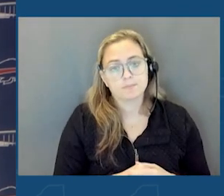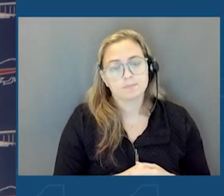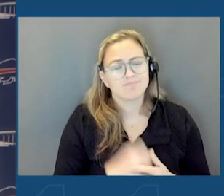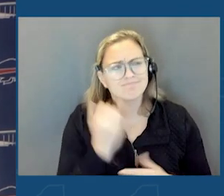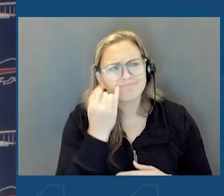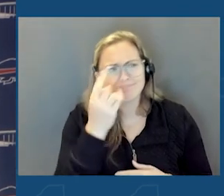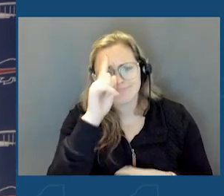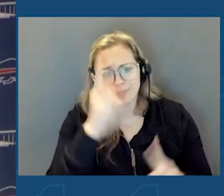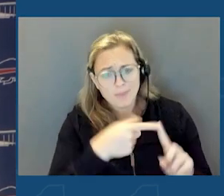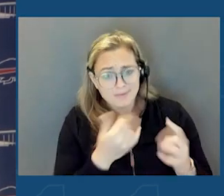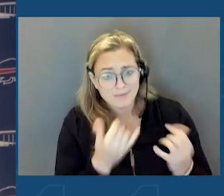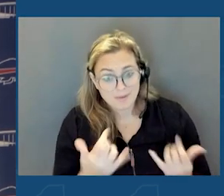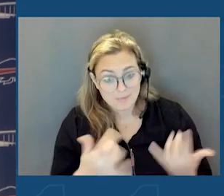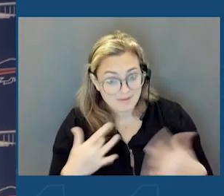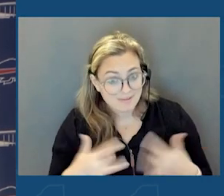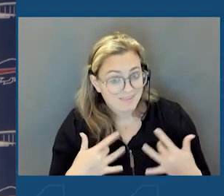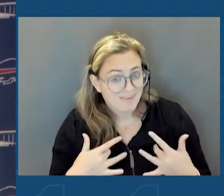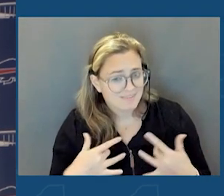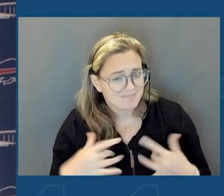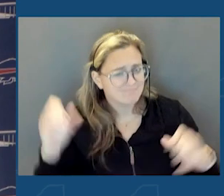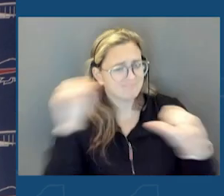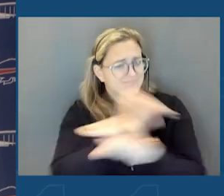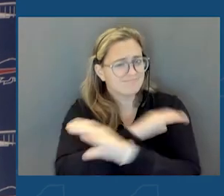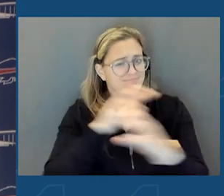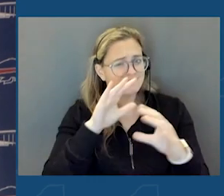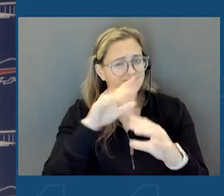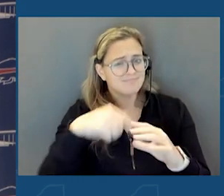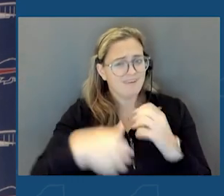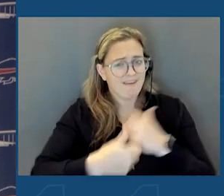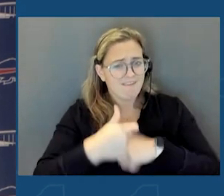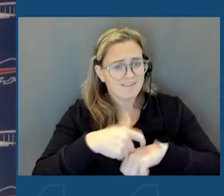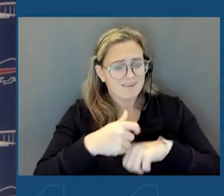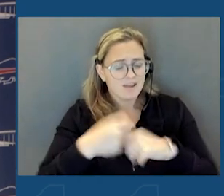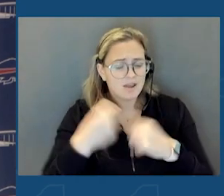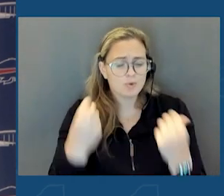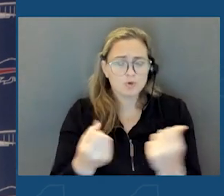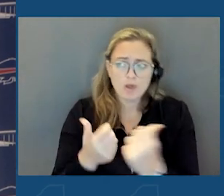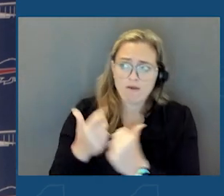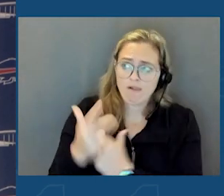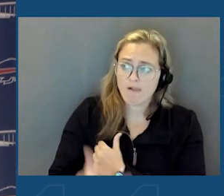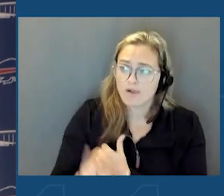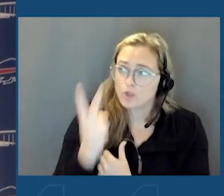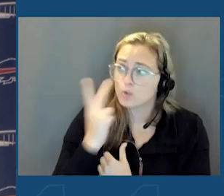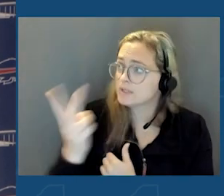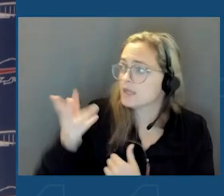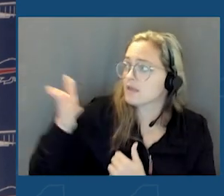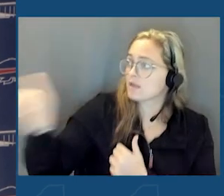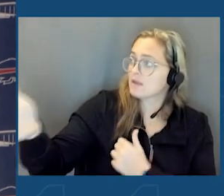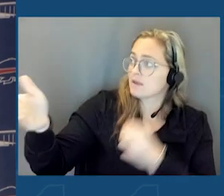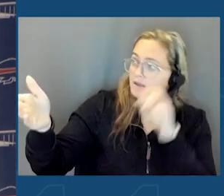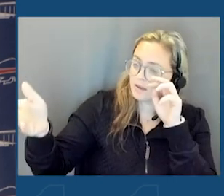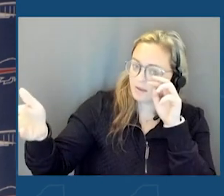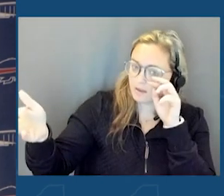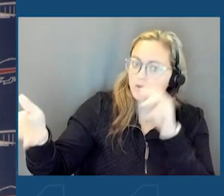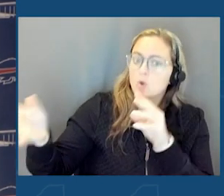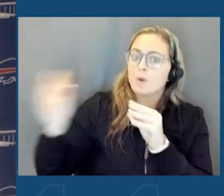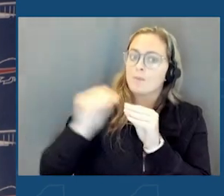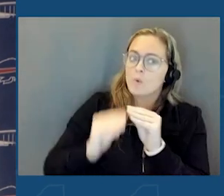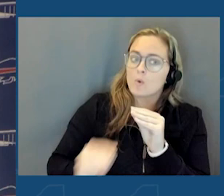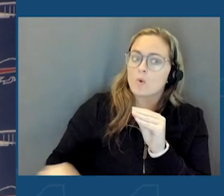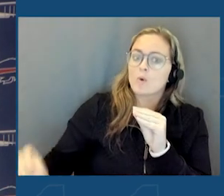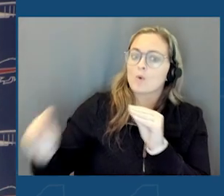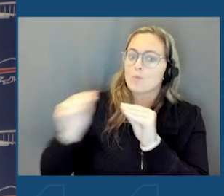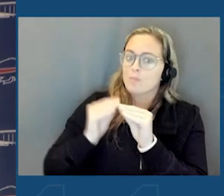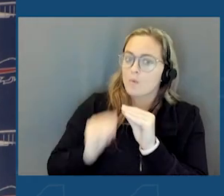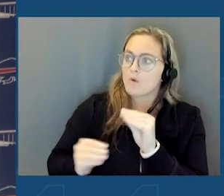today's exciting, just imagine what it's going to be like every time you drive past this site and you see more work being